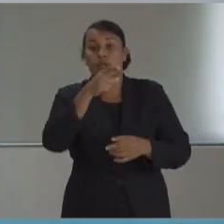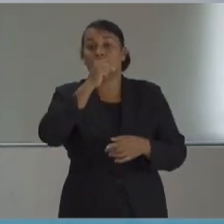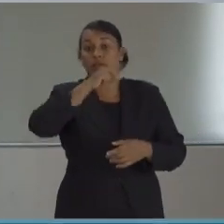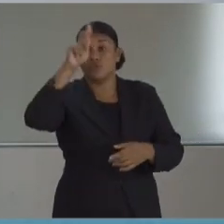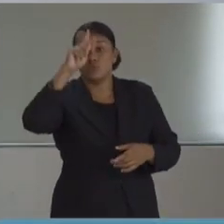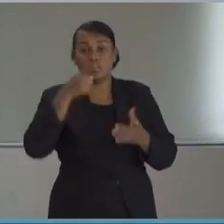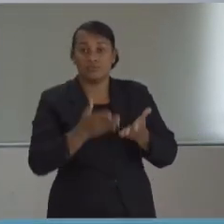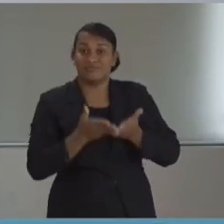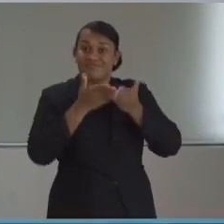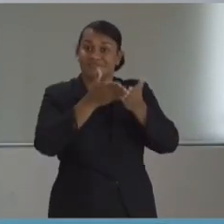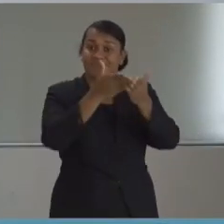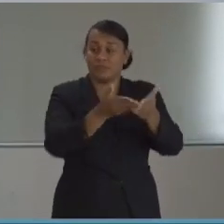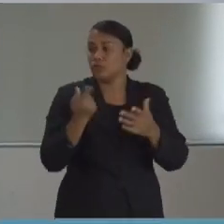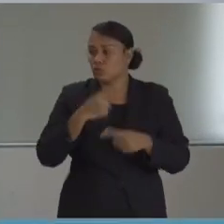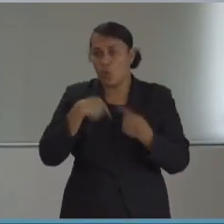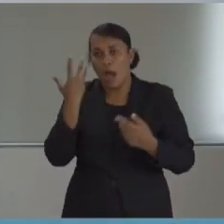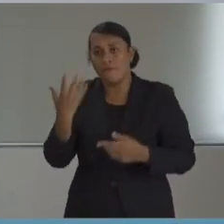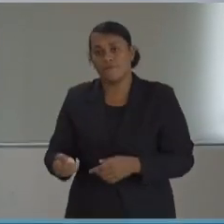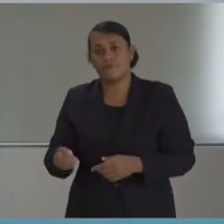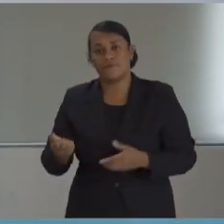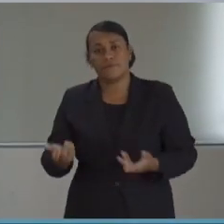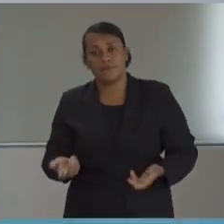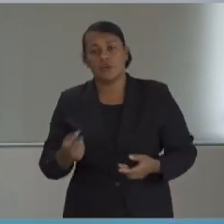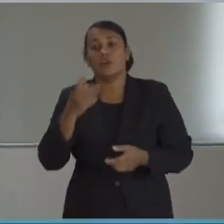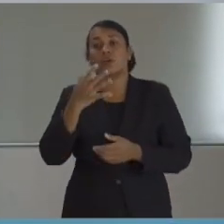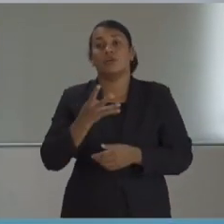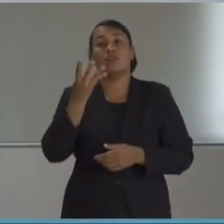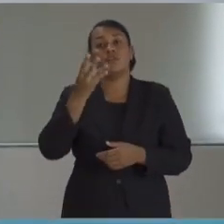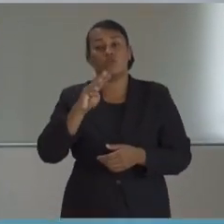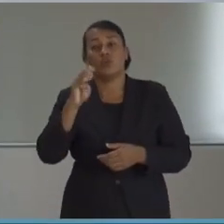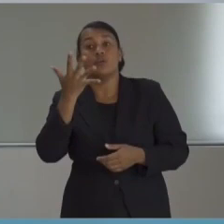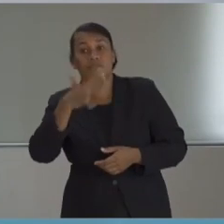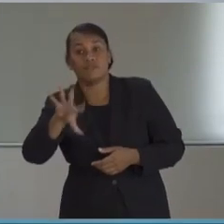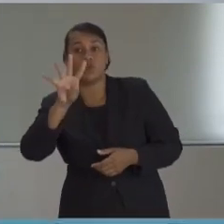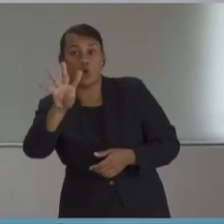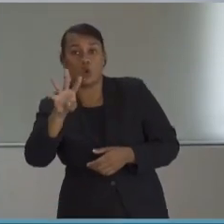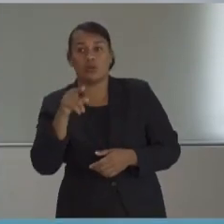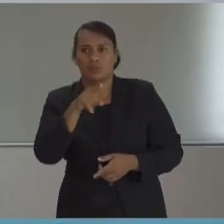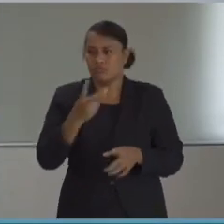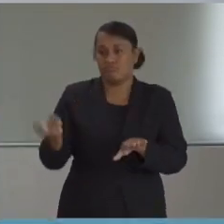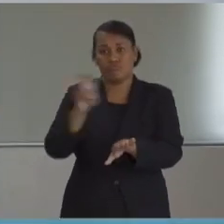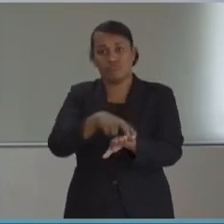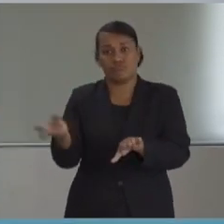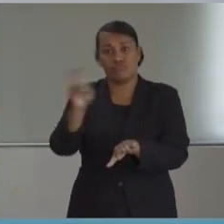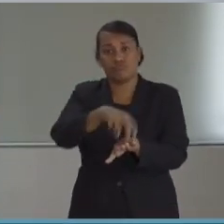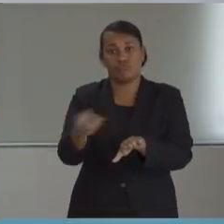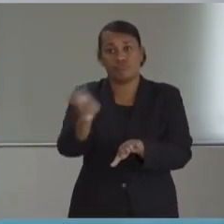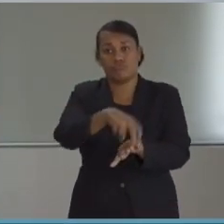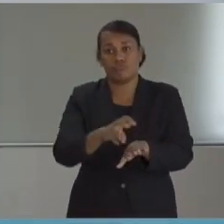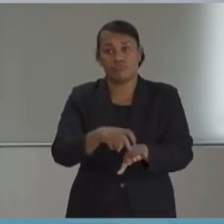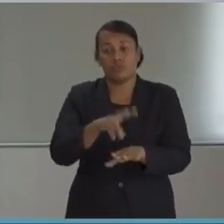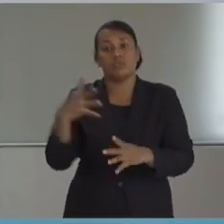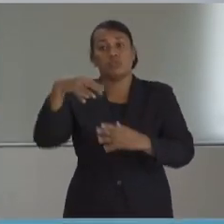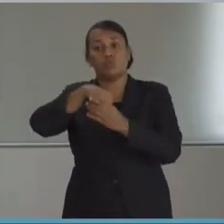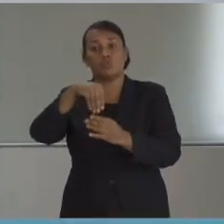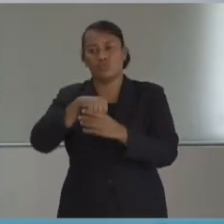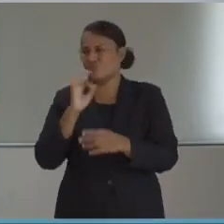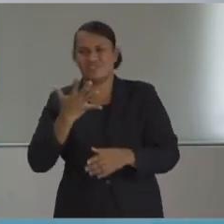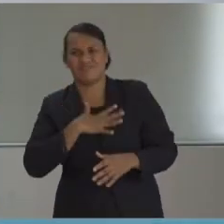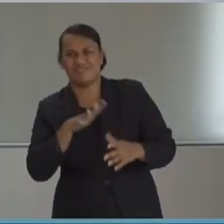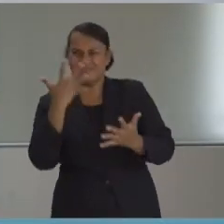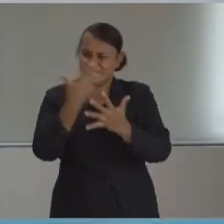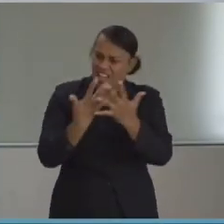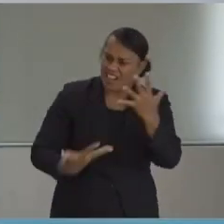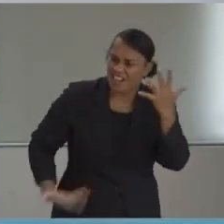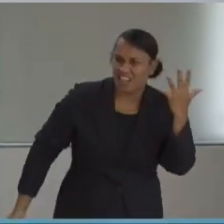have about 54 personnel included in that. I will not go into the list, but in